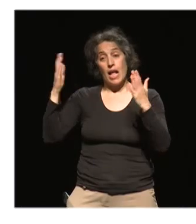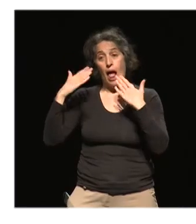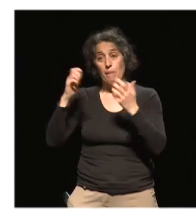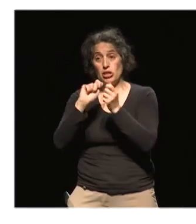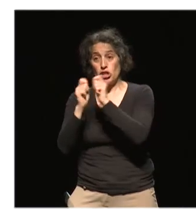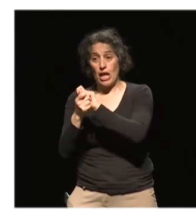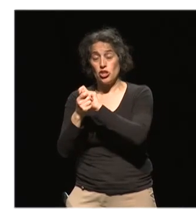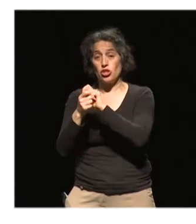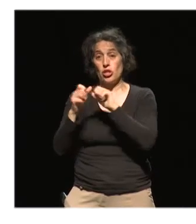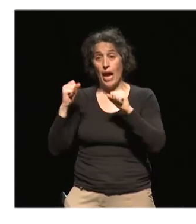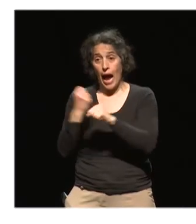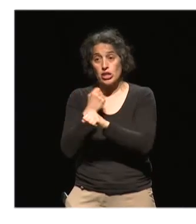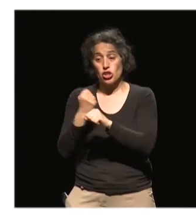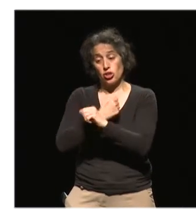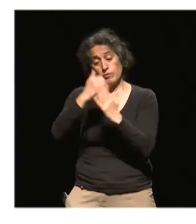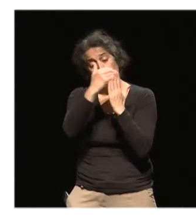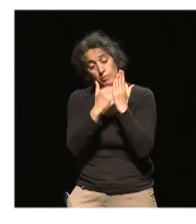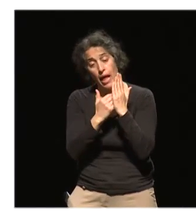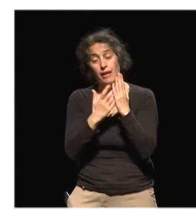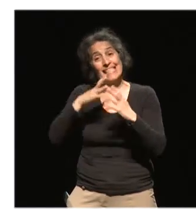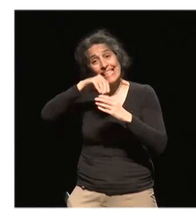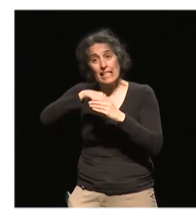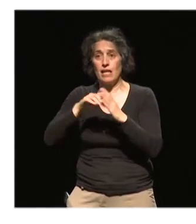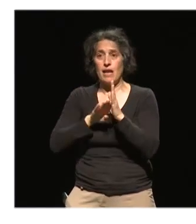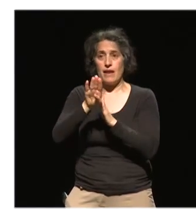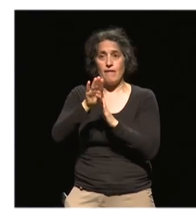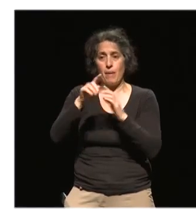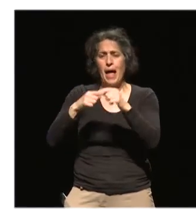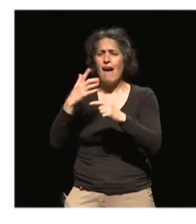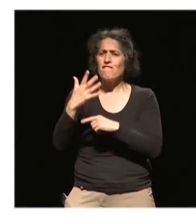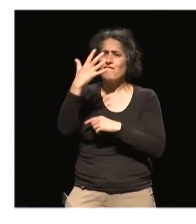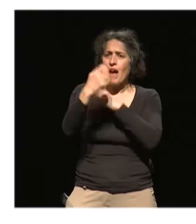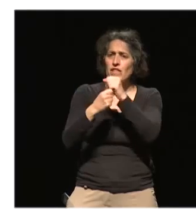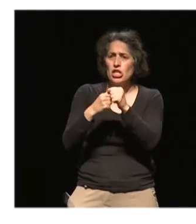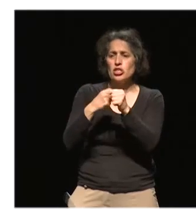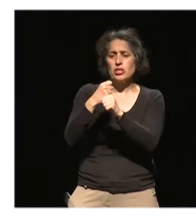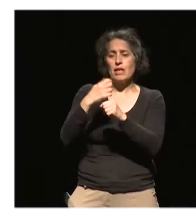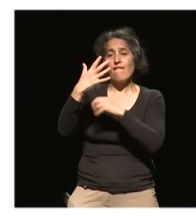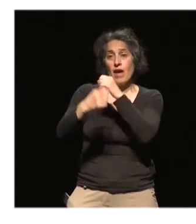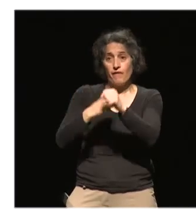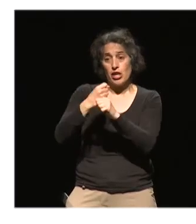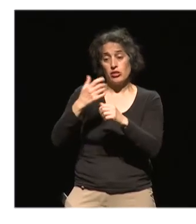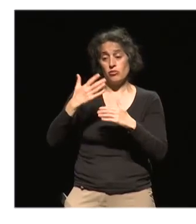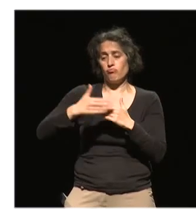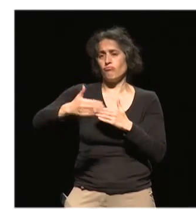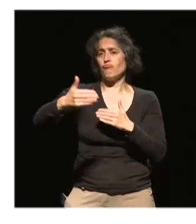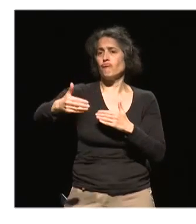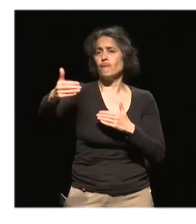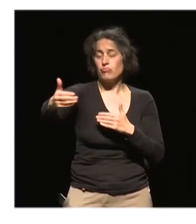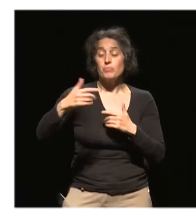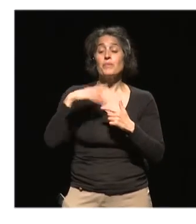into our development cycle. We develop using a 5-year medium-term plans. And the current medium-term plan,